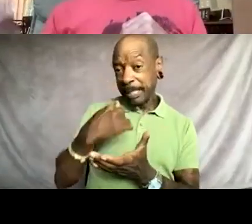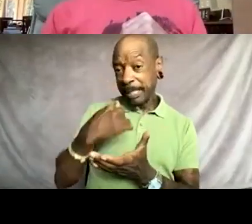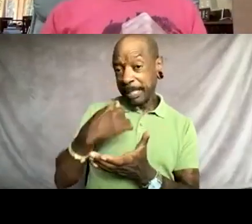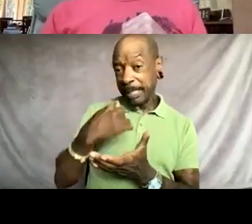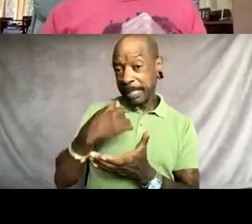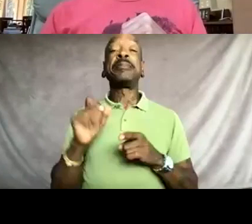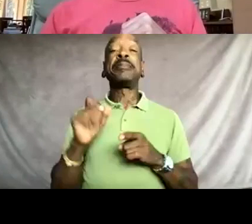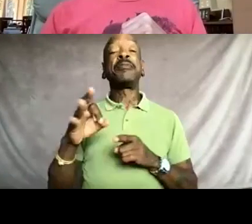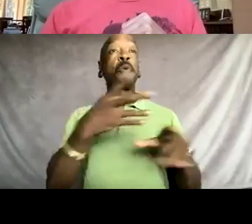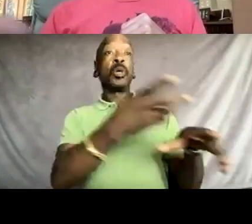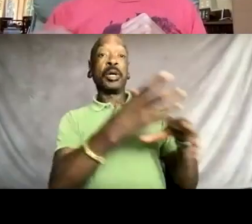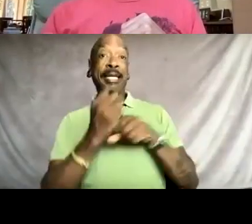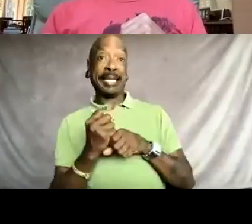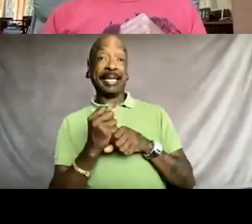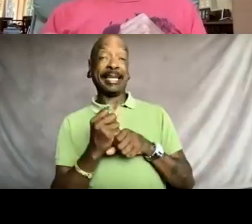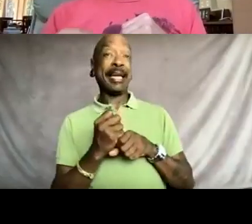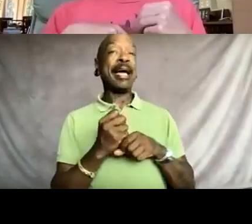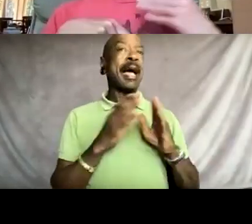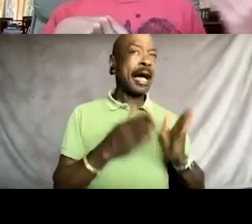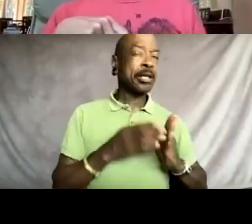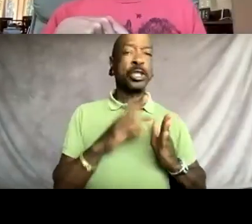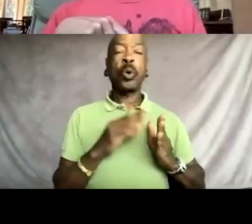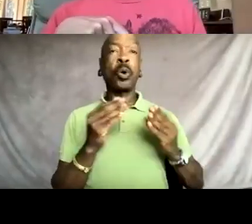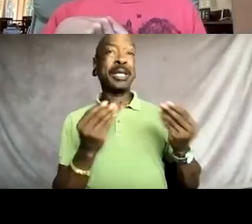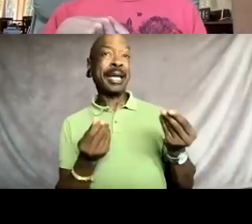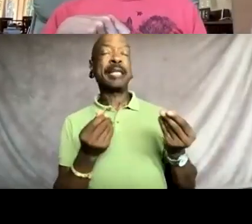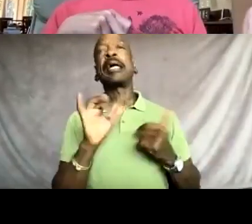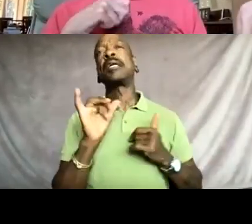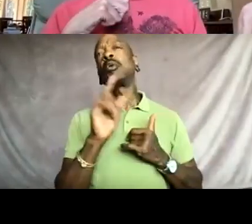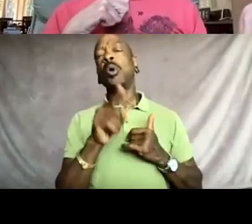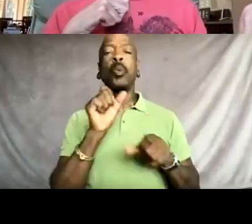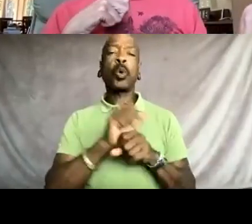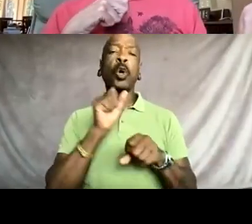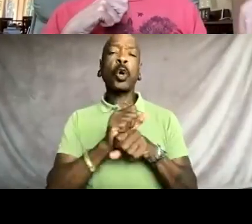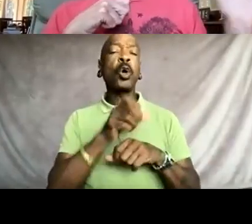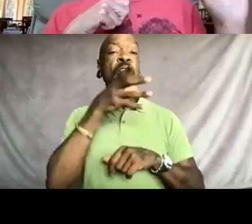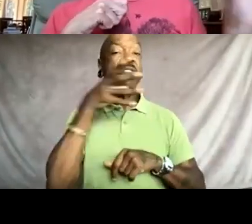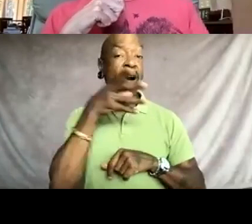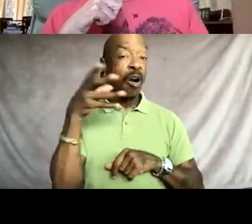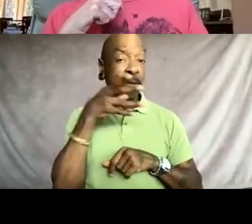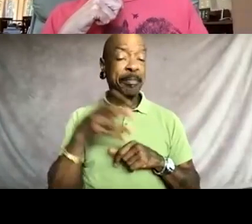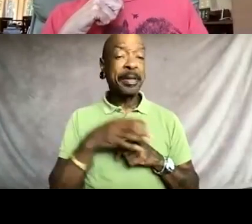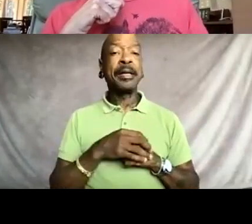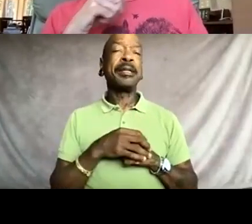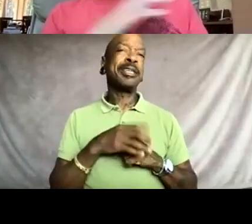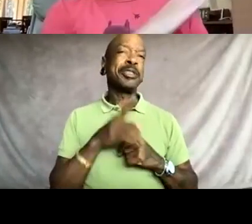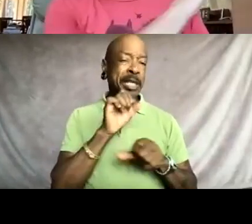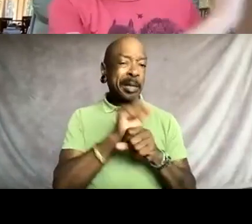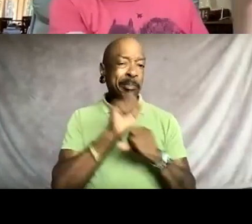receiving land or housing in exchange for your labor. You go and work on a farm and, there's employment law issues here, by the way. I'm not